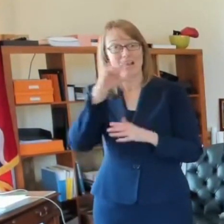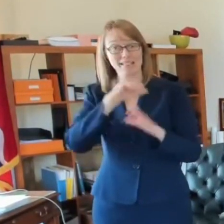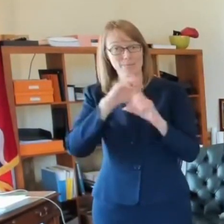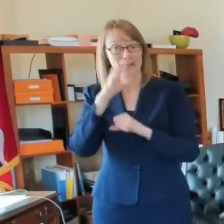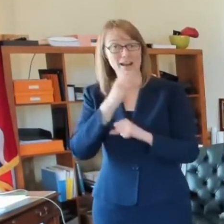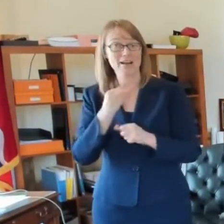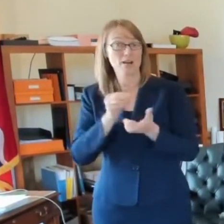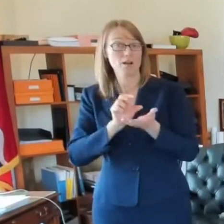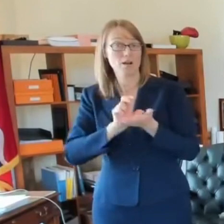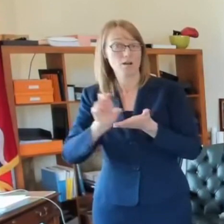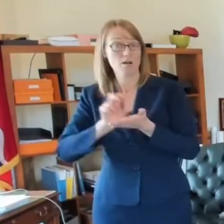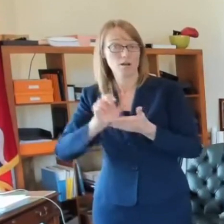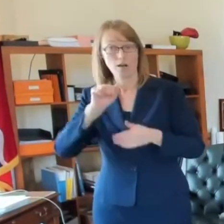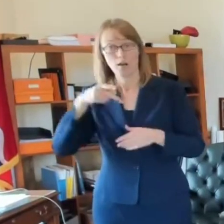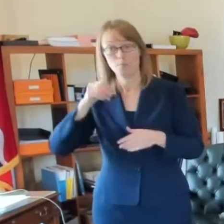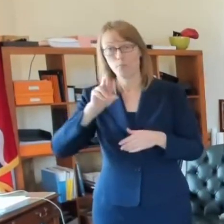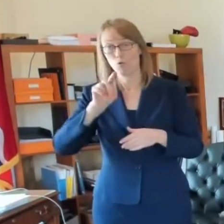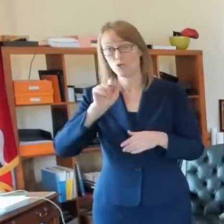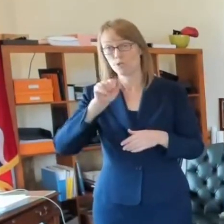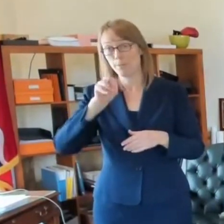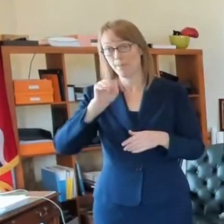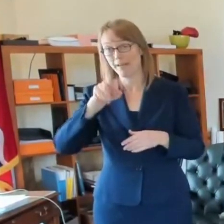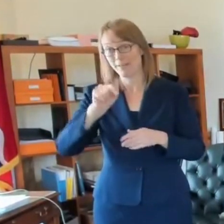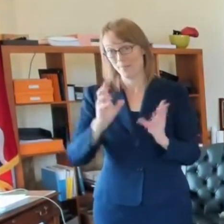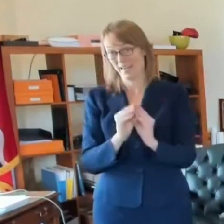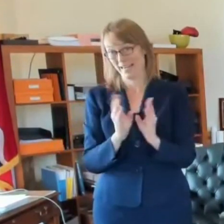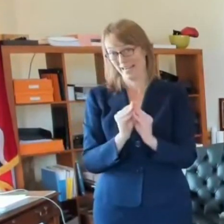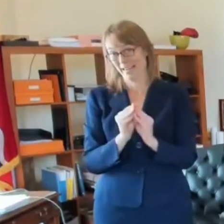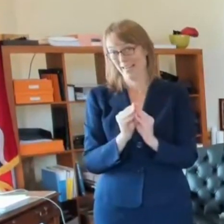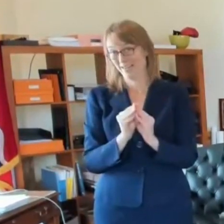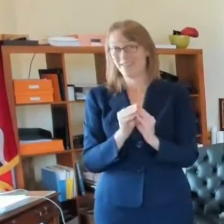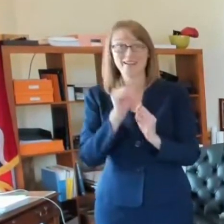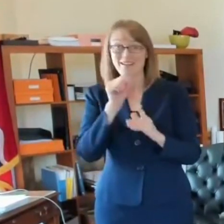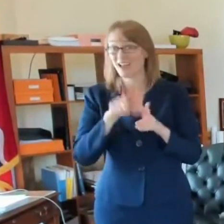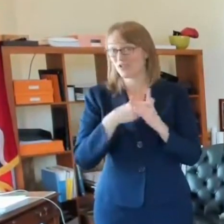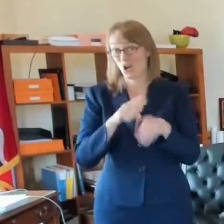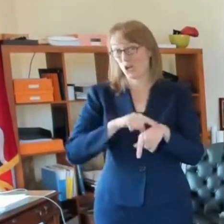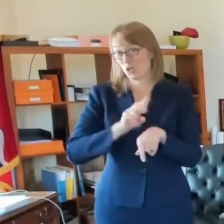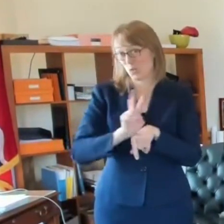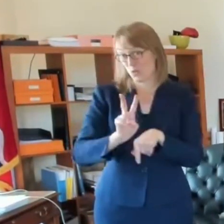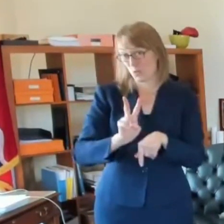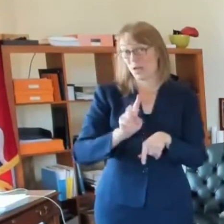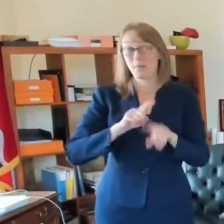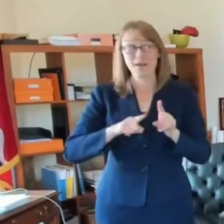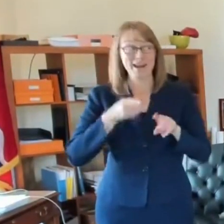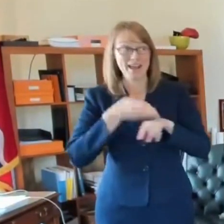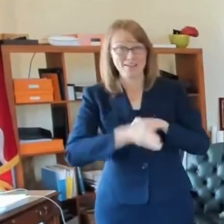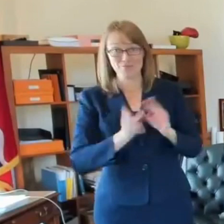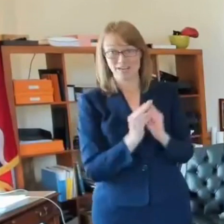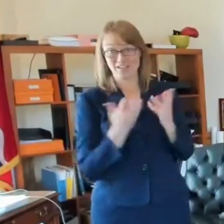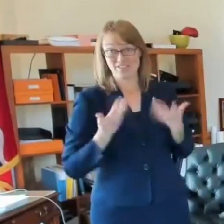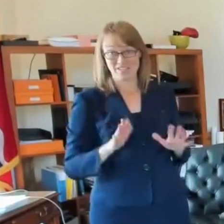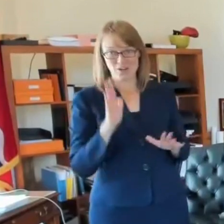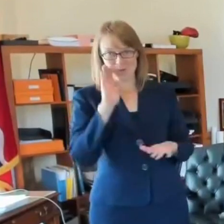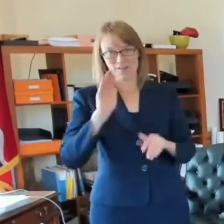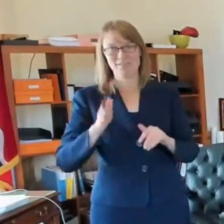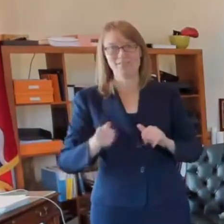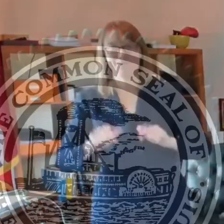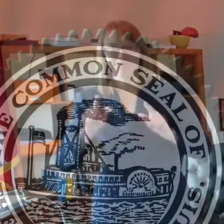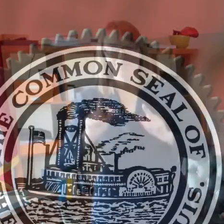o'clock as well. So won't be on at 2 o'clock, but when that's over, we'll be on. Thank you all. Appreciate it. Bye-bye.